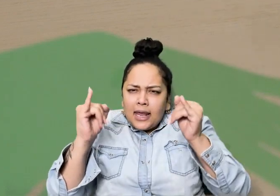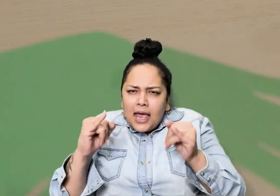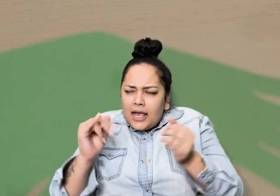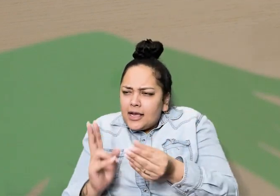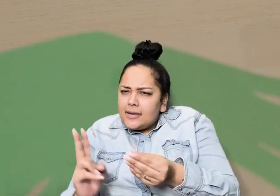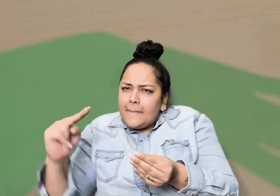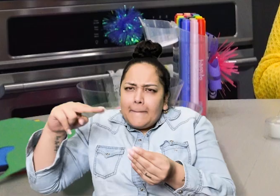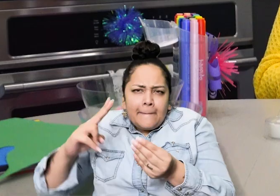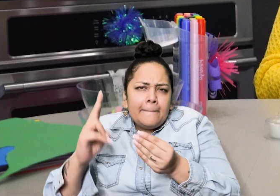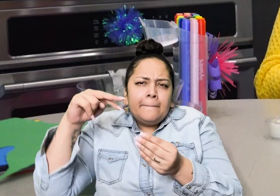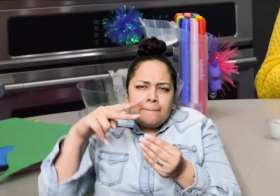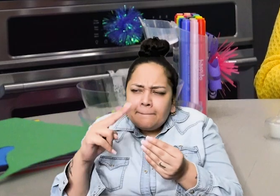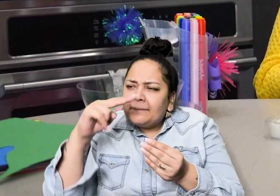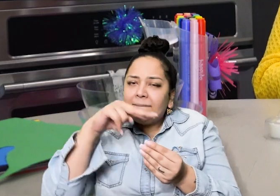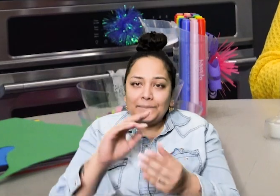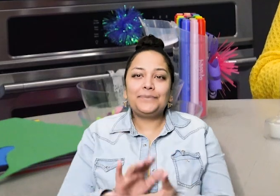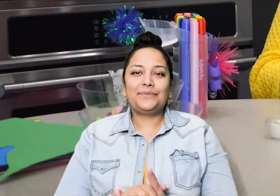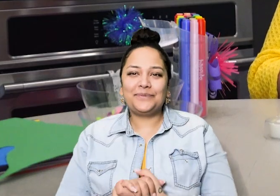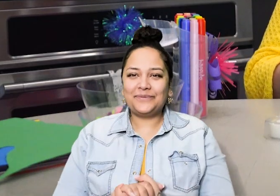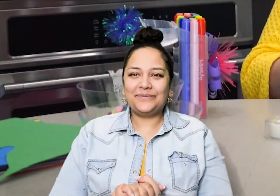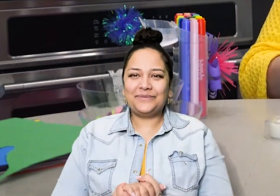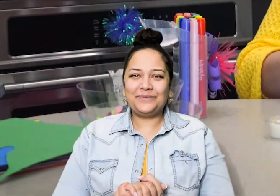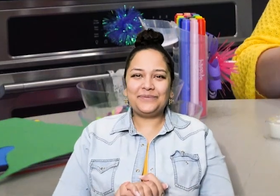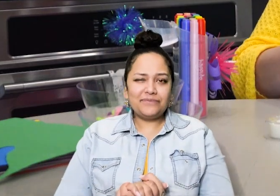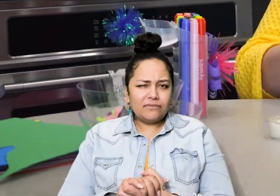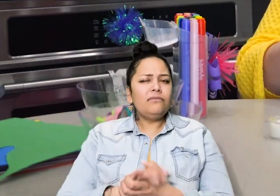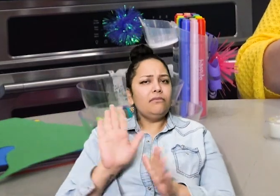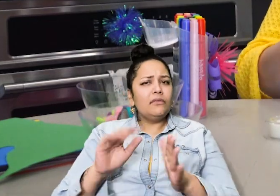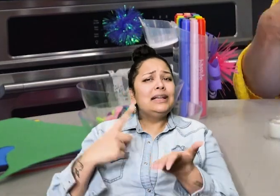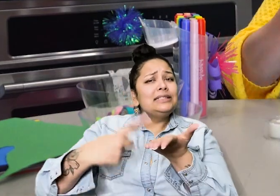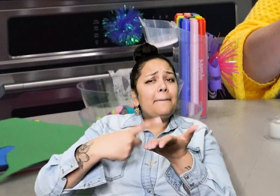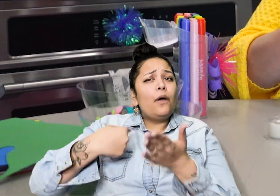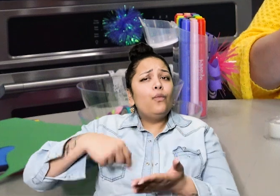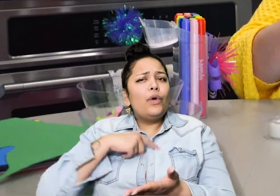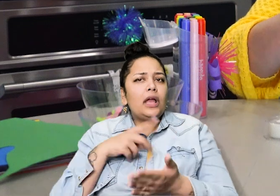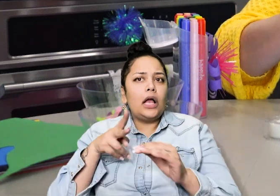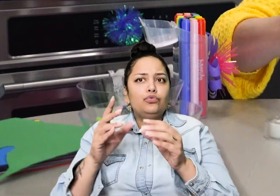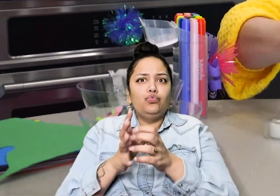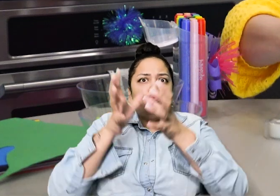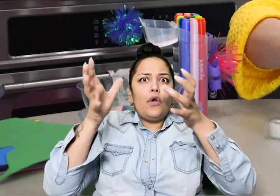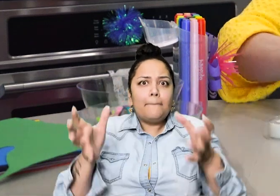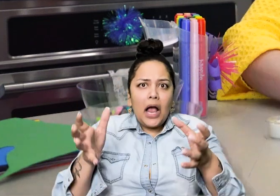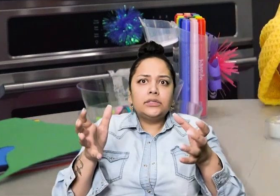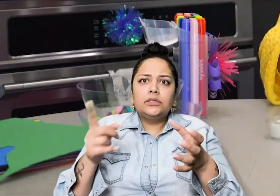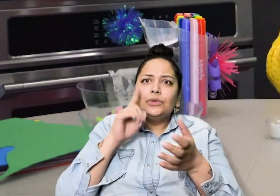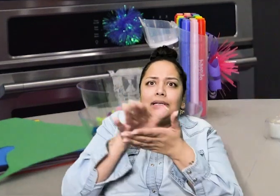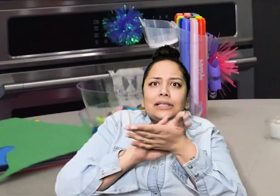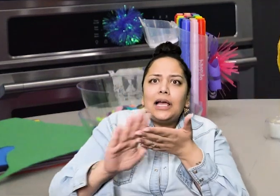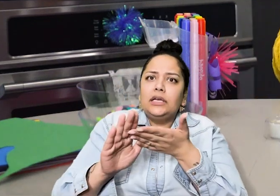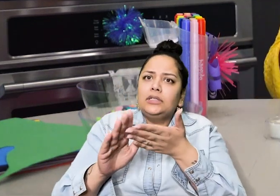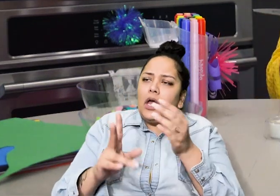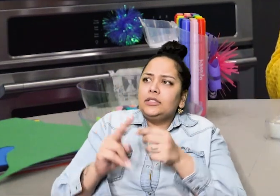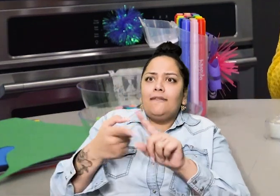Okay, and we just cut along the lines. Okay, and sometimes when you're cutting too much, it's nice to just